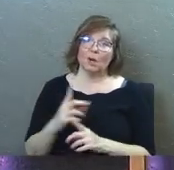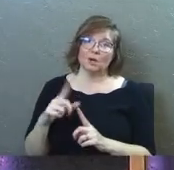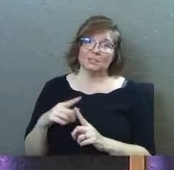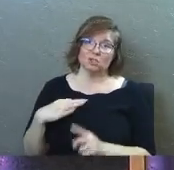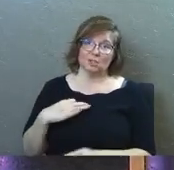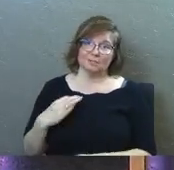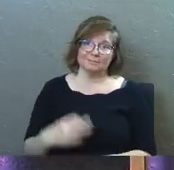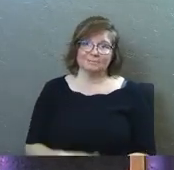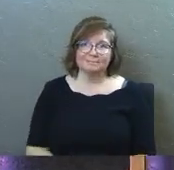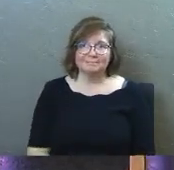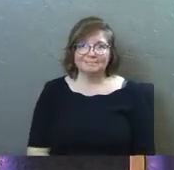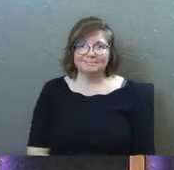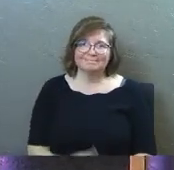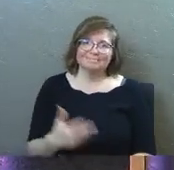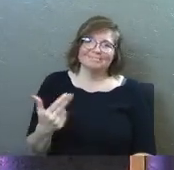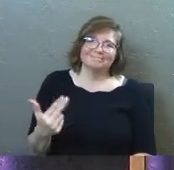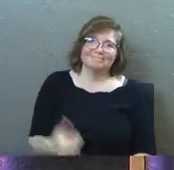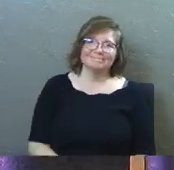t-shirt.